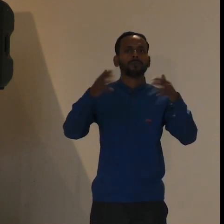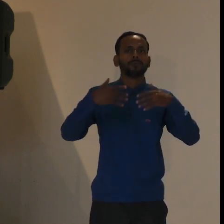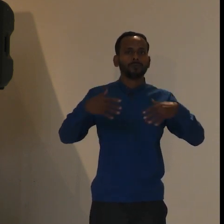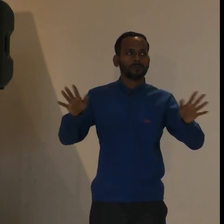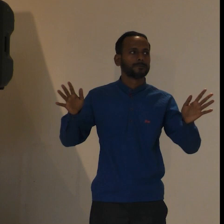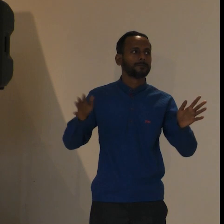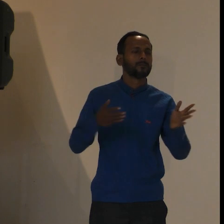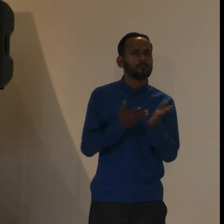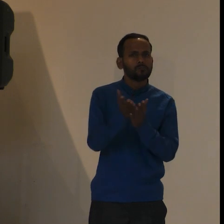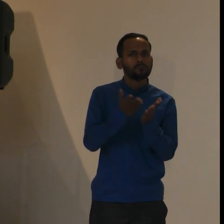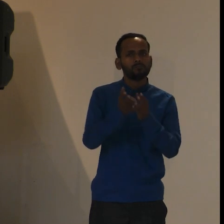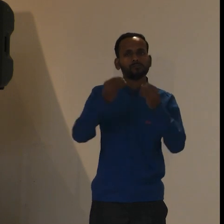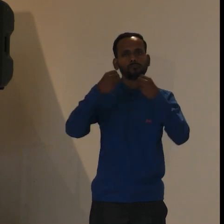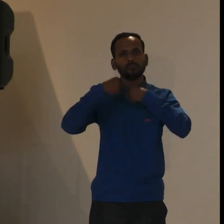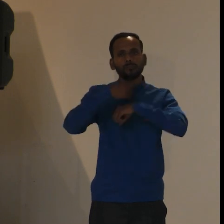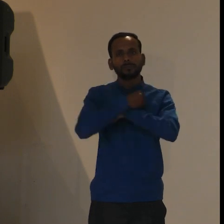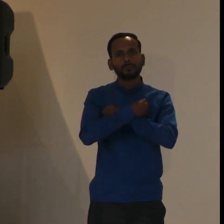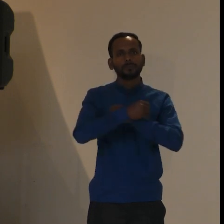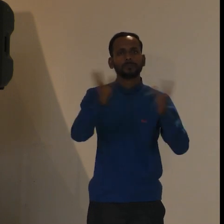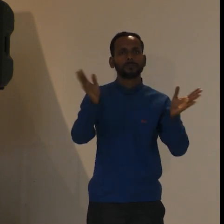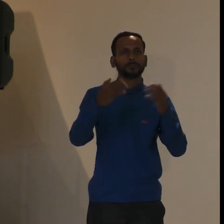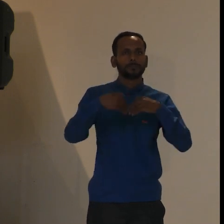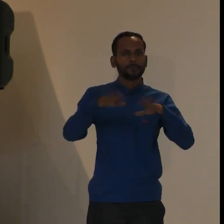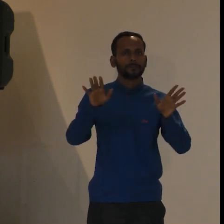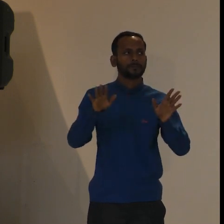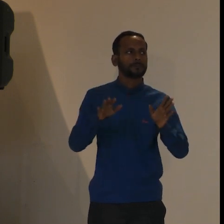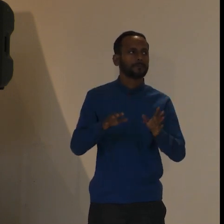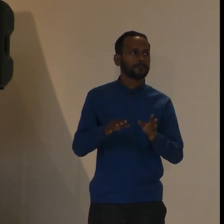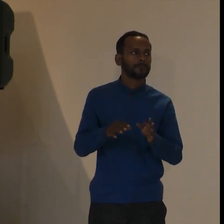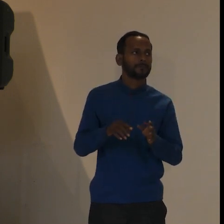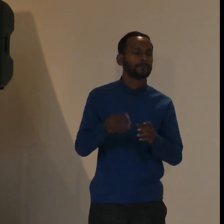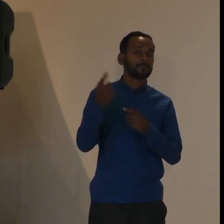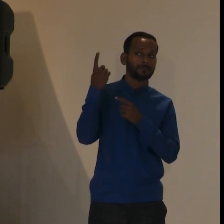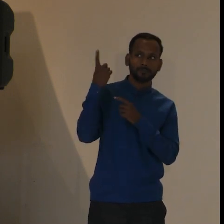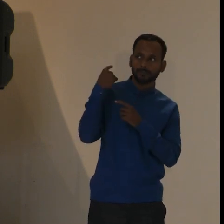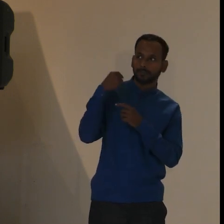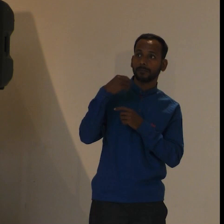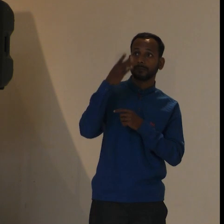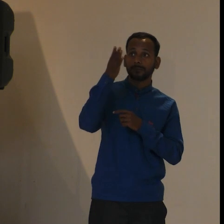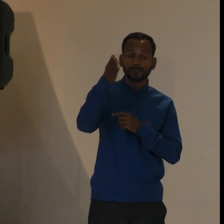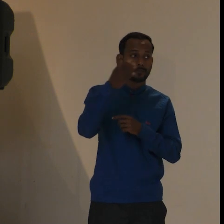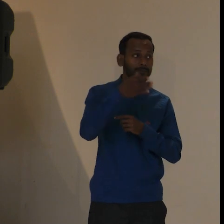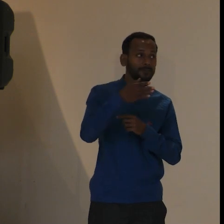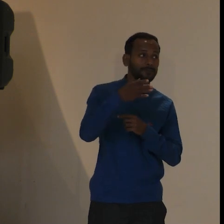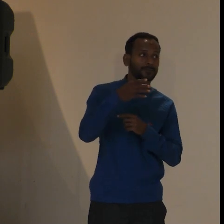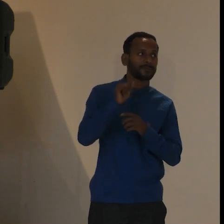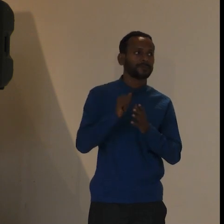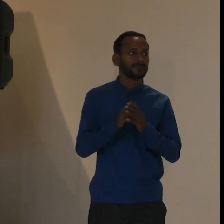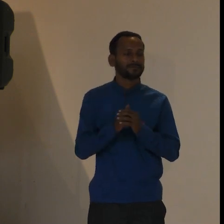in all directions. And, you know, we were discussing this even yesterday. If you saw all four of us over there hushed for 1 hour, it was that.